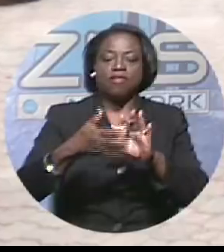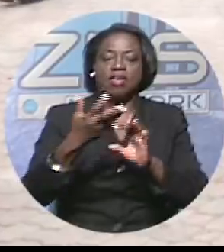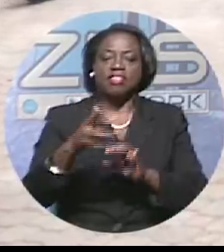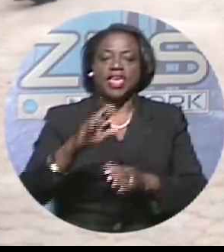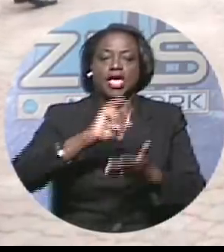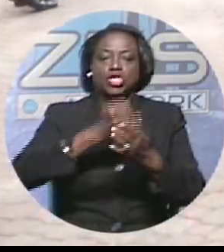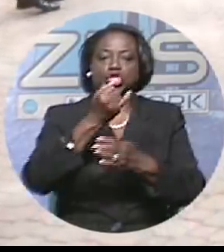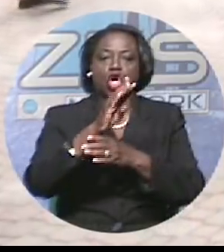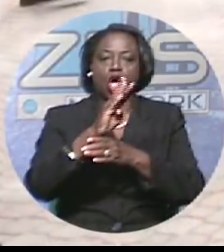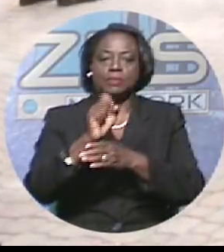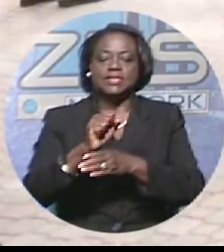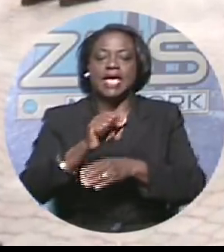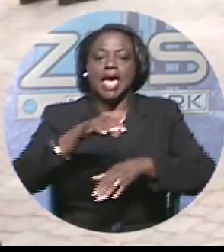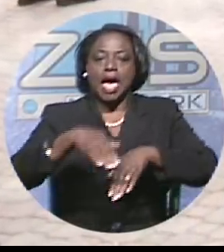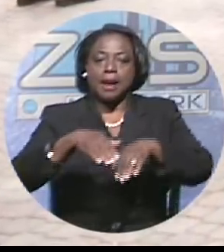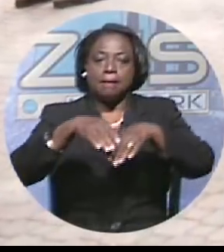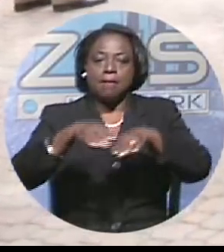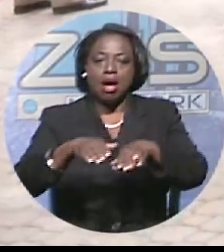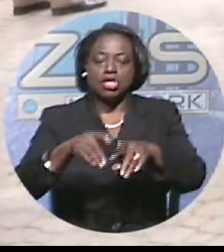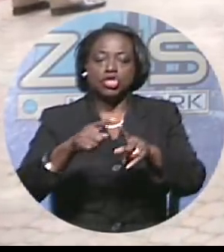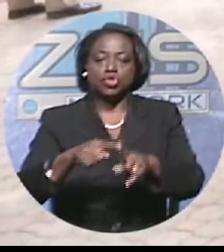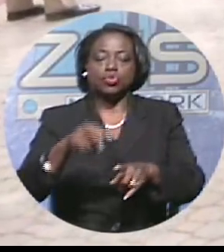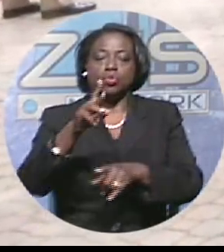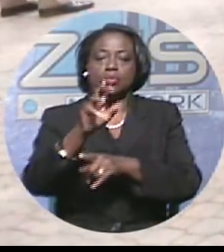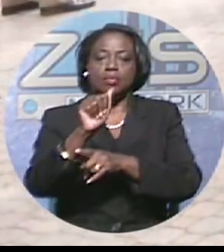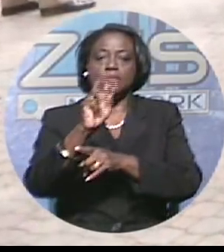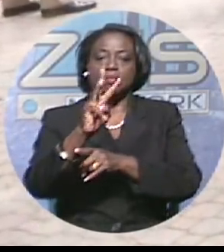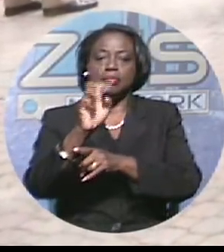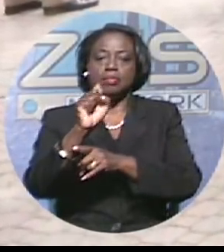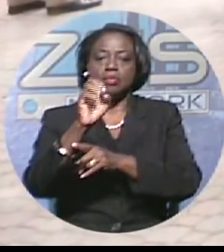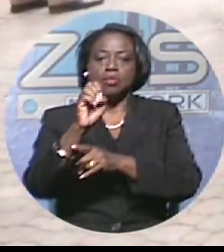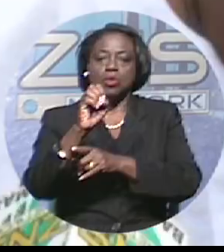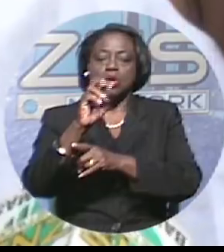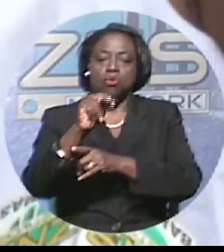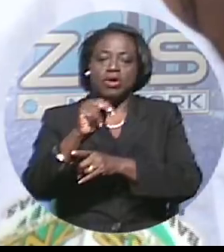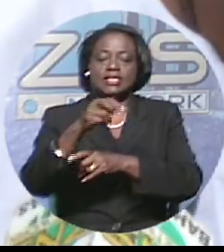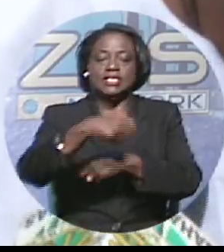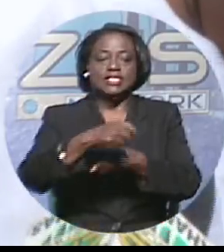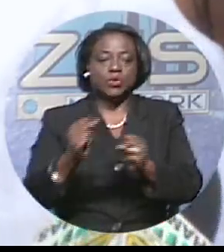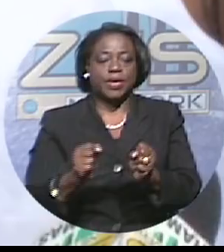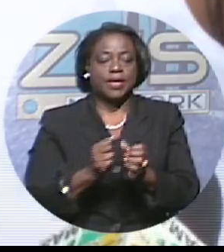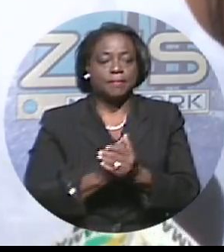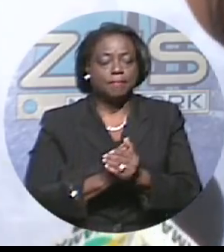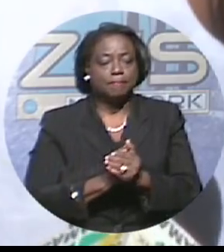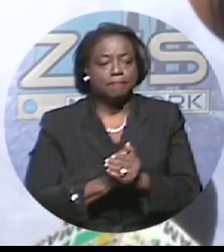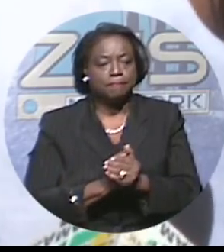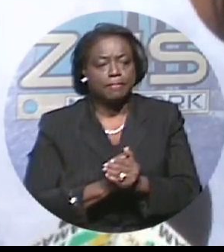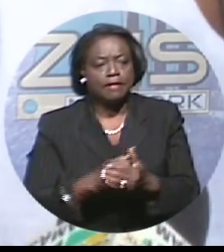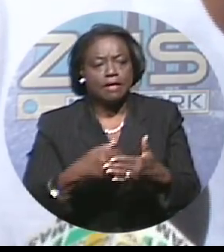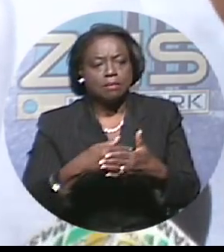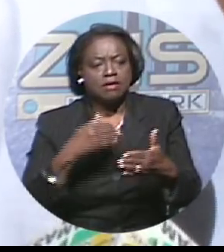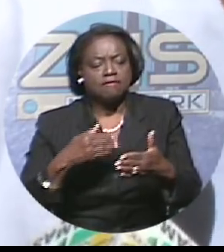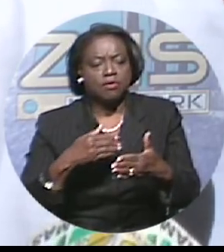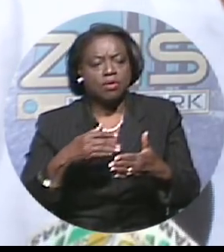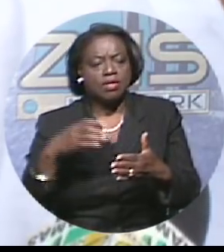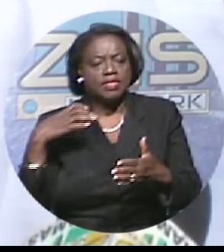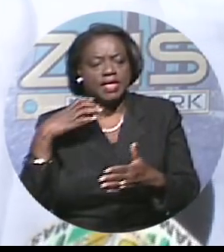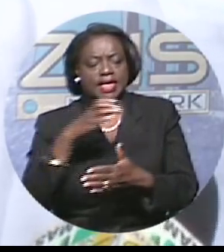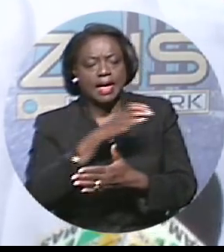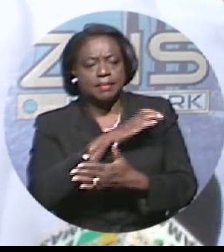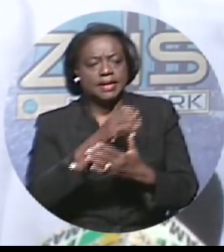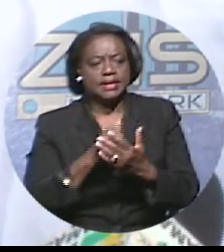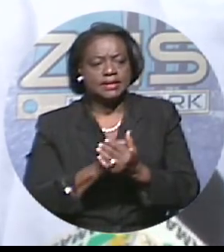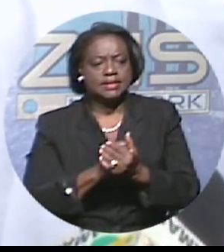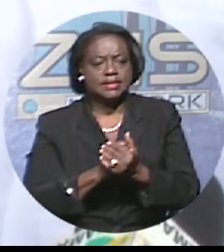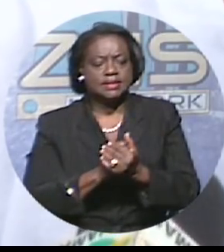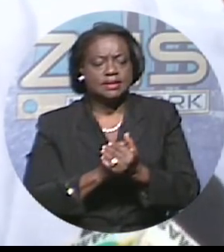to Rawson Square. President of the Doctors Union, Arthur Clark, spoke to the press. This walk to Cabinet is precipitated on the